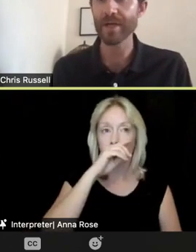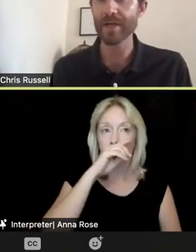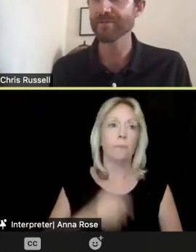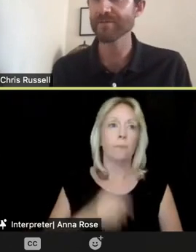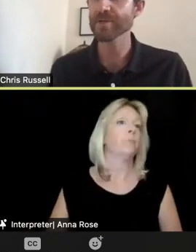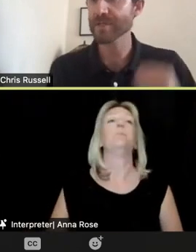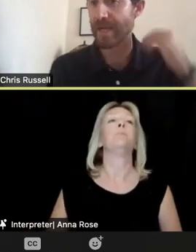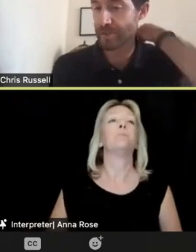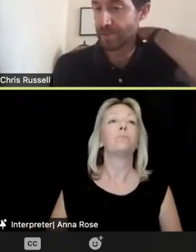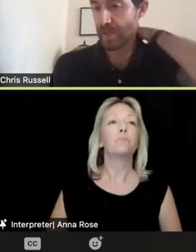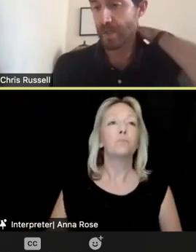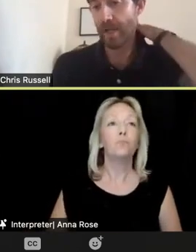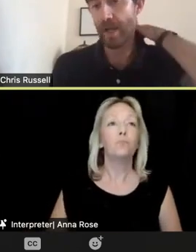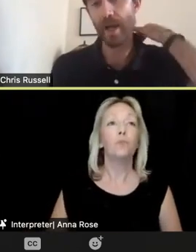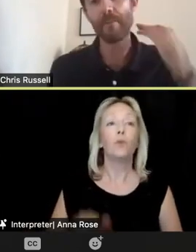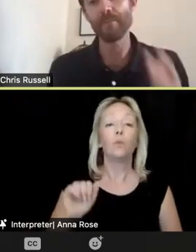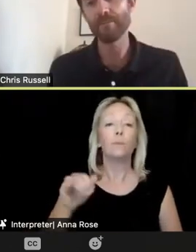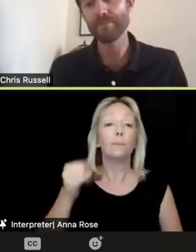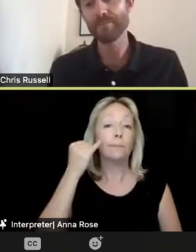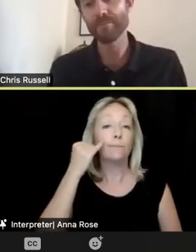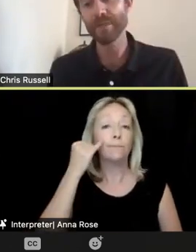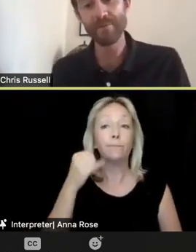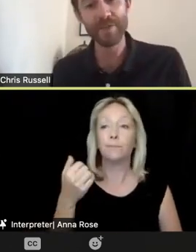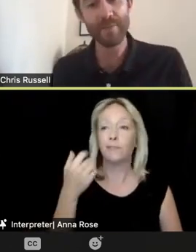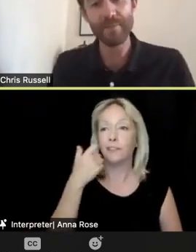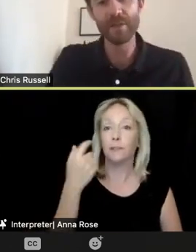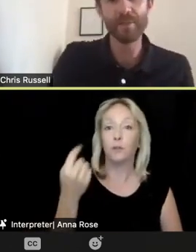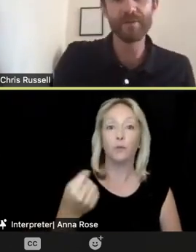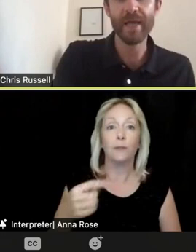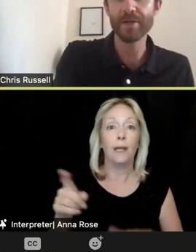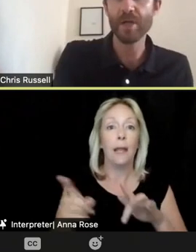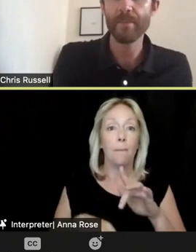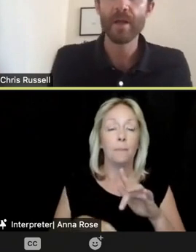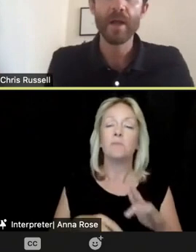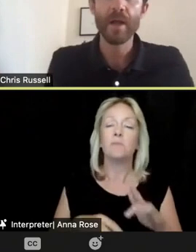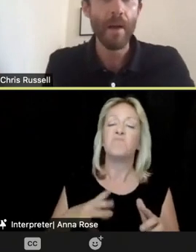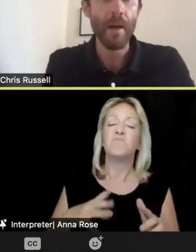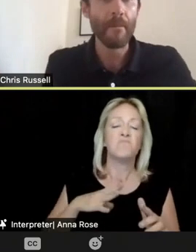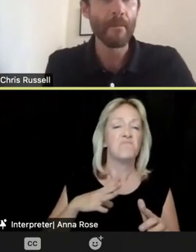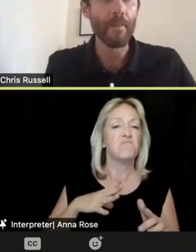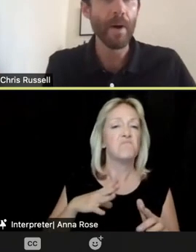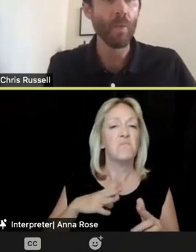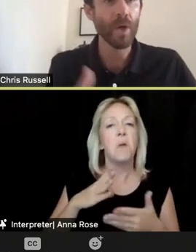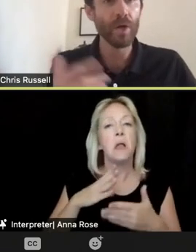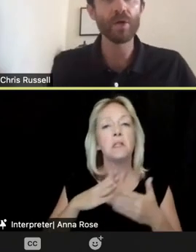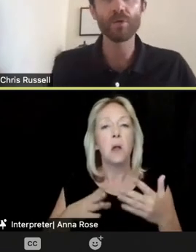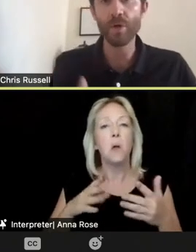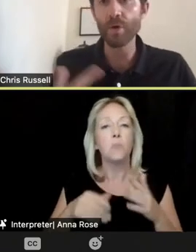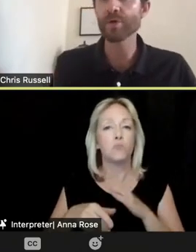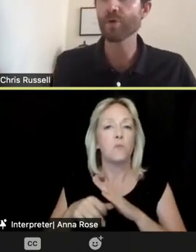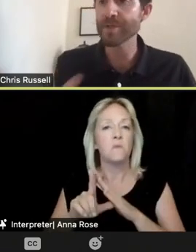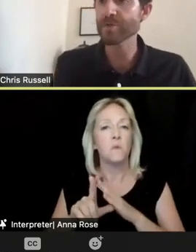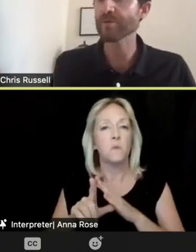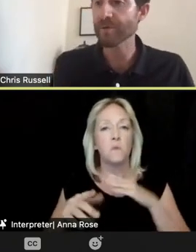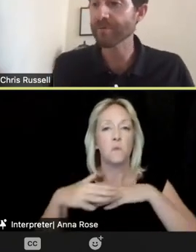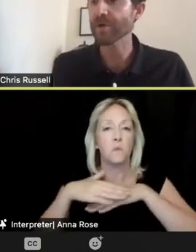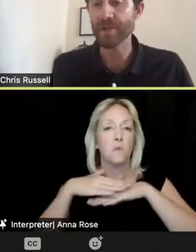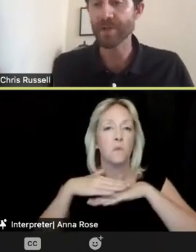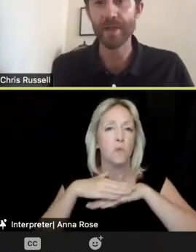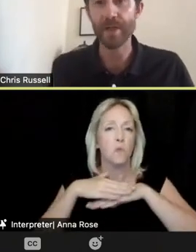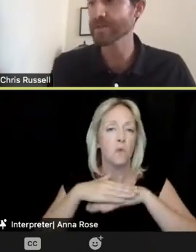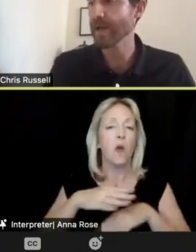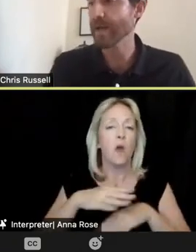if you didn't catch the first session, some of this might be a little bit of catch up, but we'll go through and sort